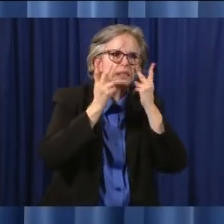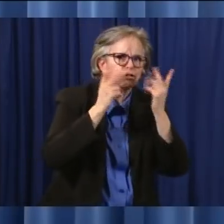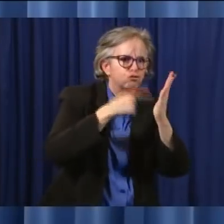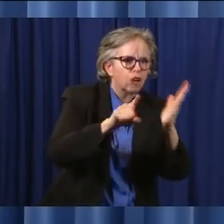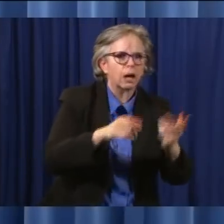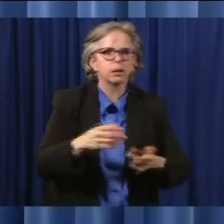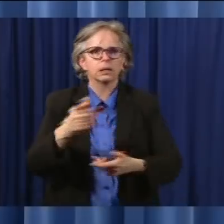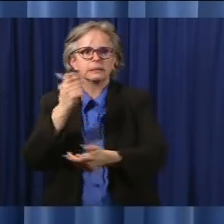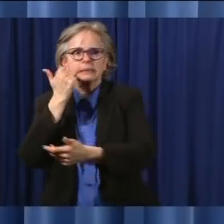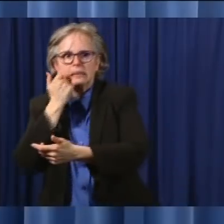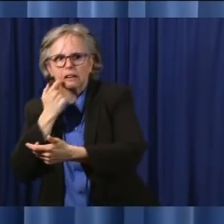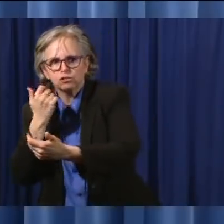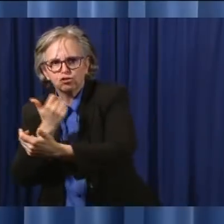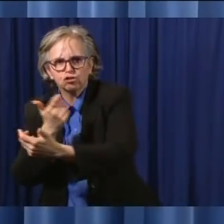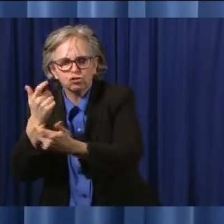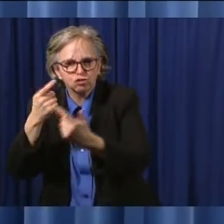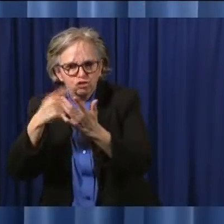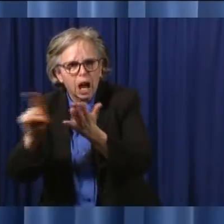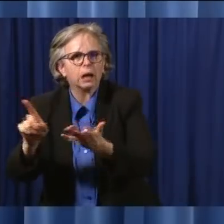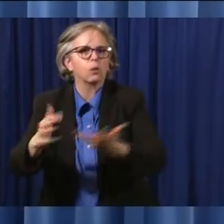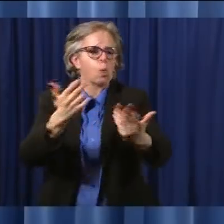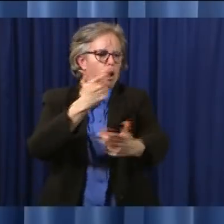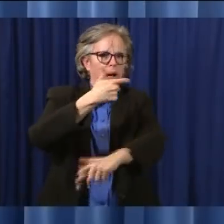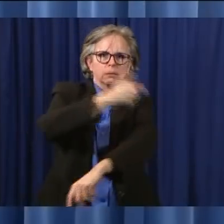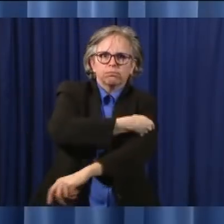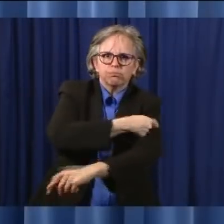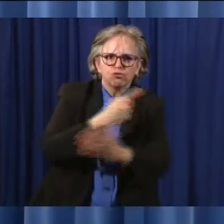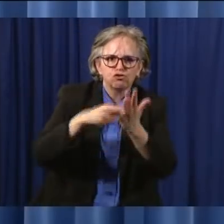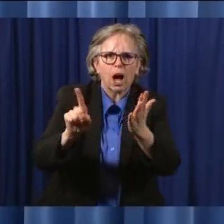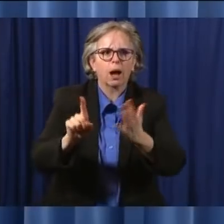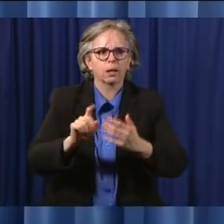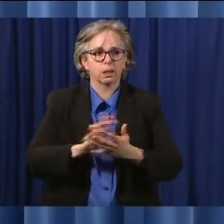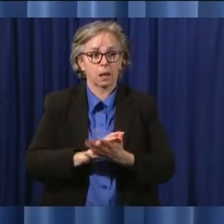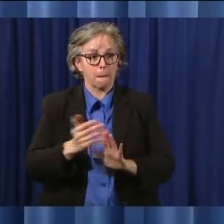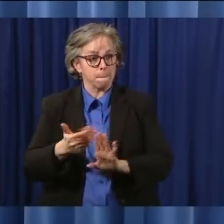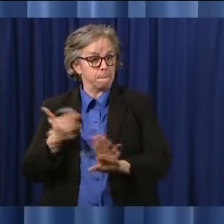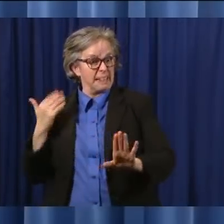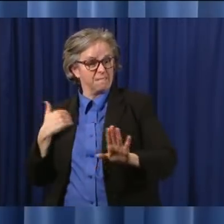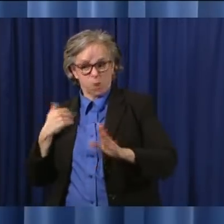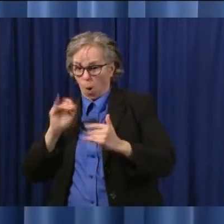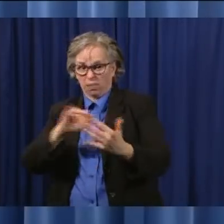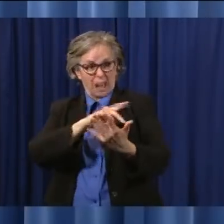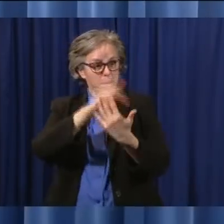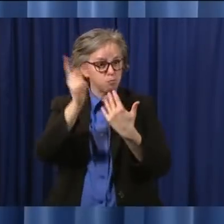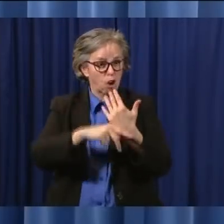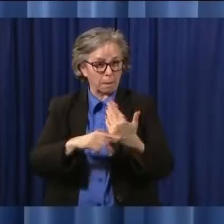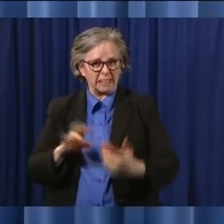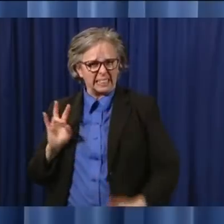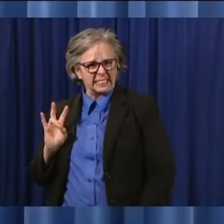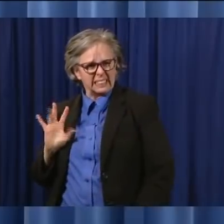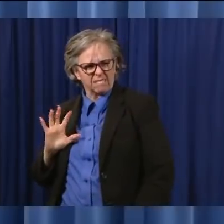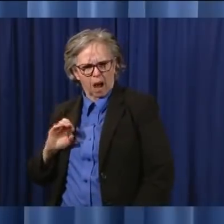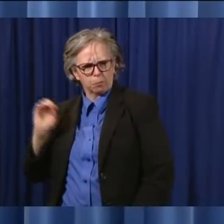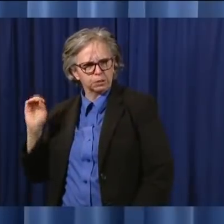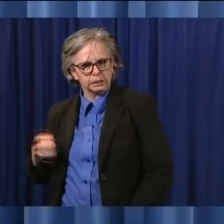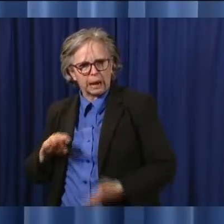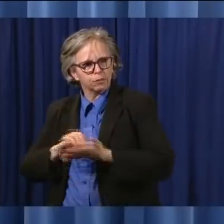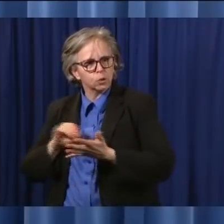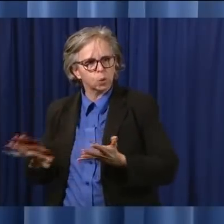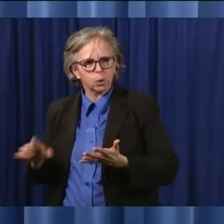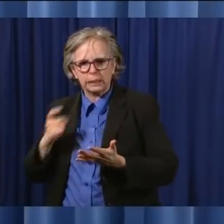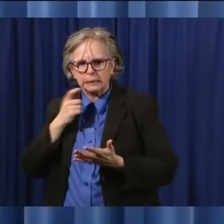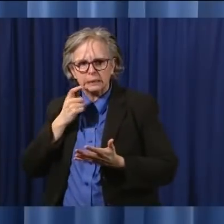their school-based health care program, 75% of students had dental disease or cavities. Today,